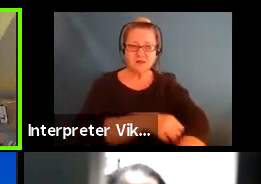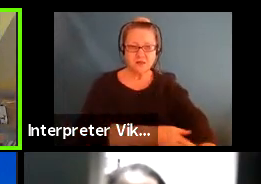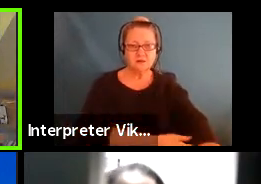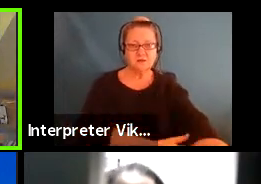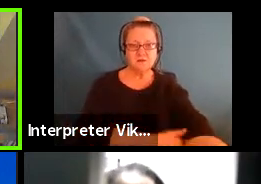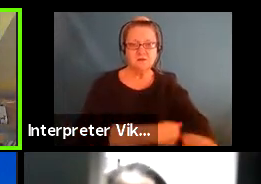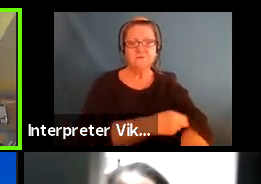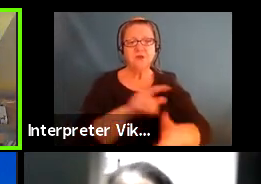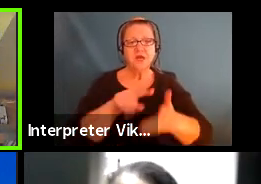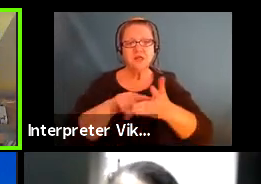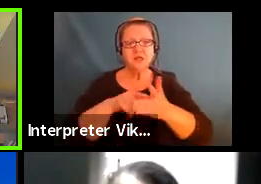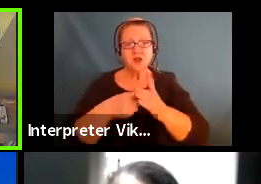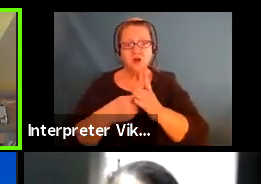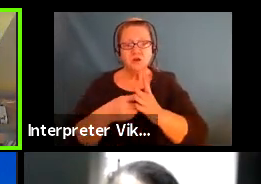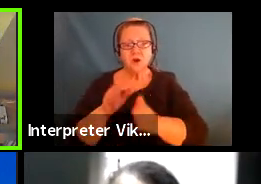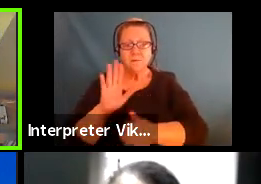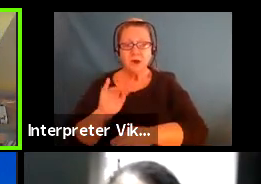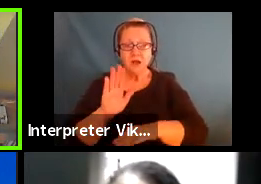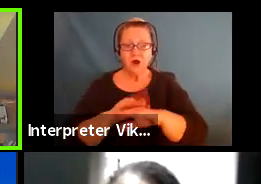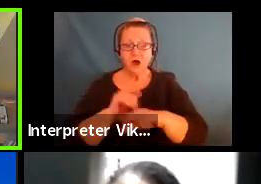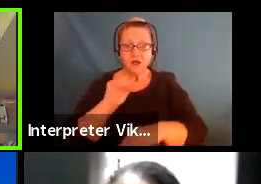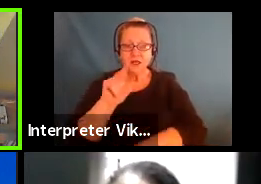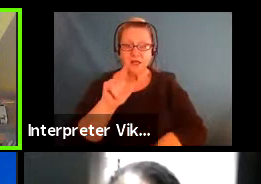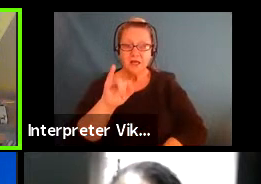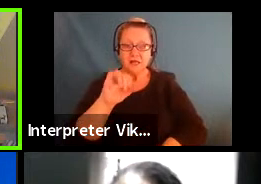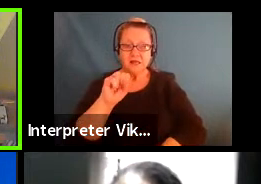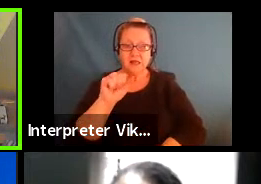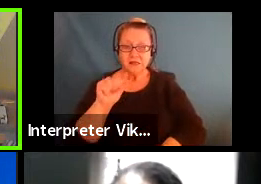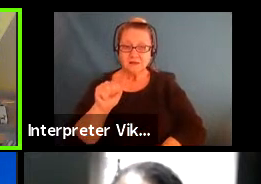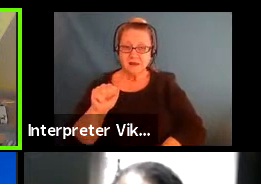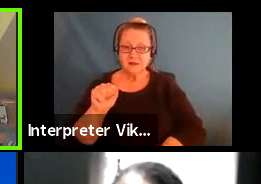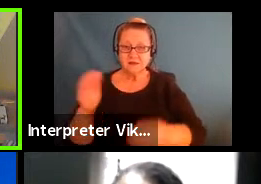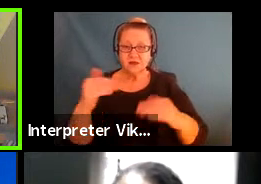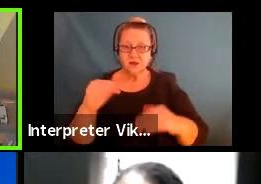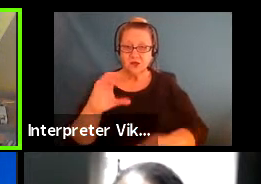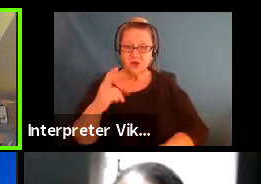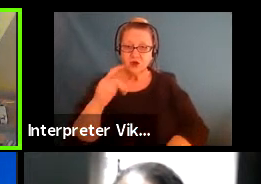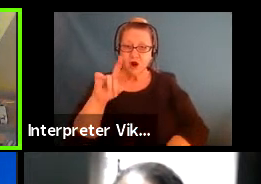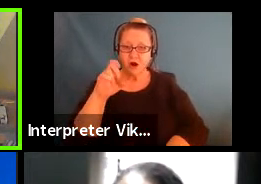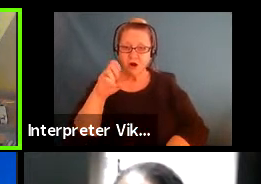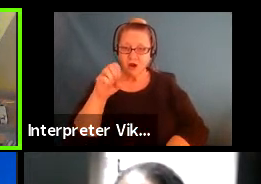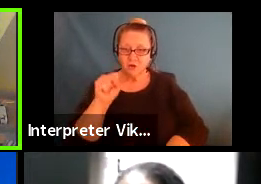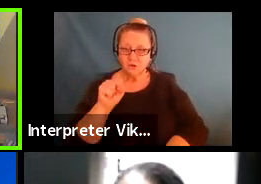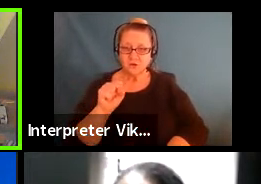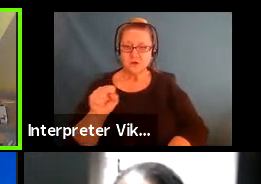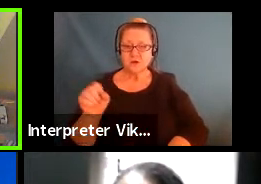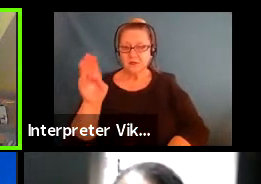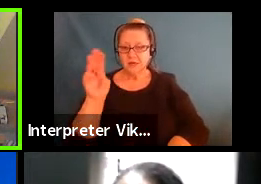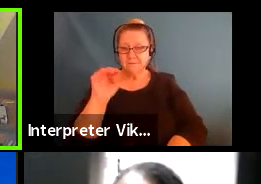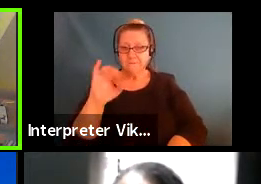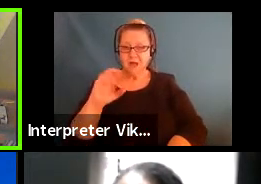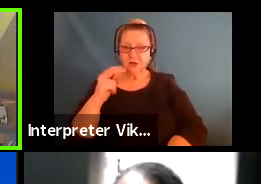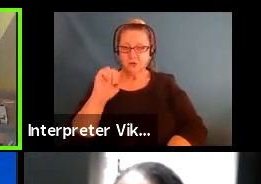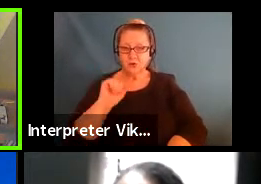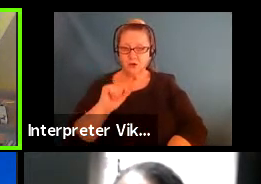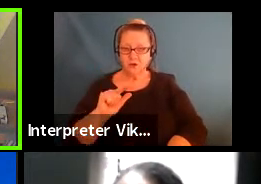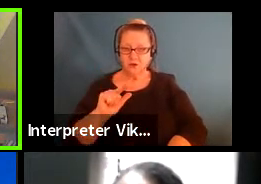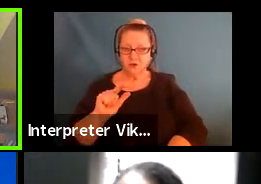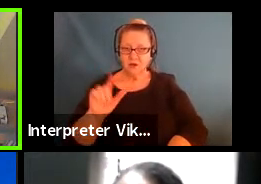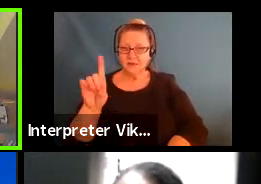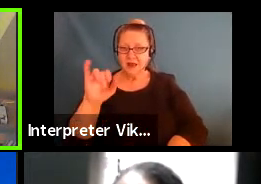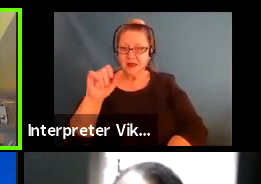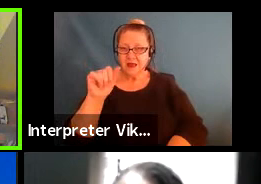on Lisa, and then Charles, and then Michael Fay, and then Diana, and then Anthony, and